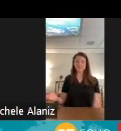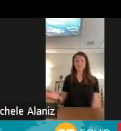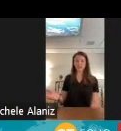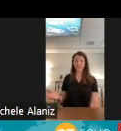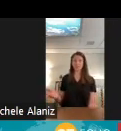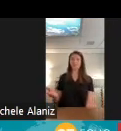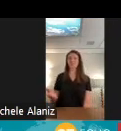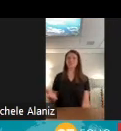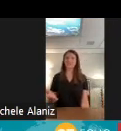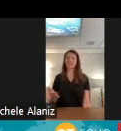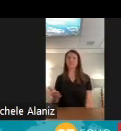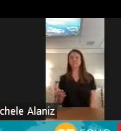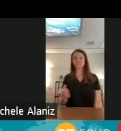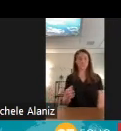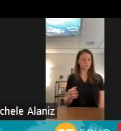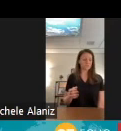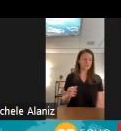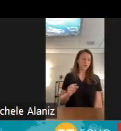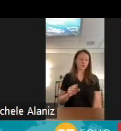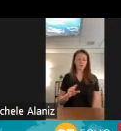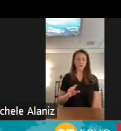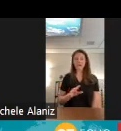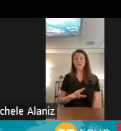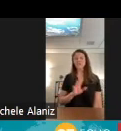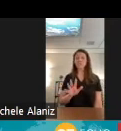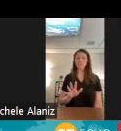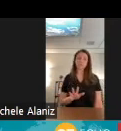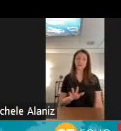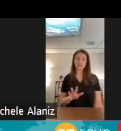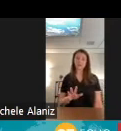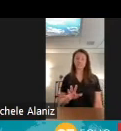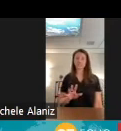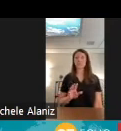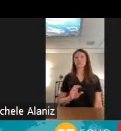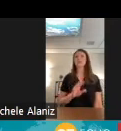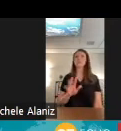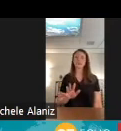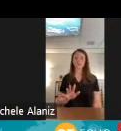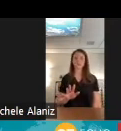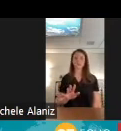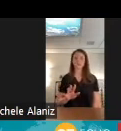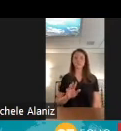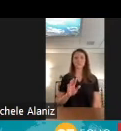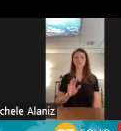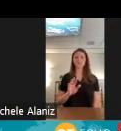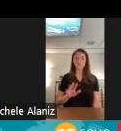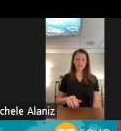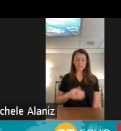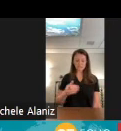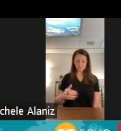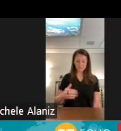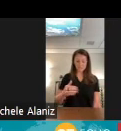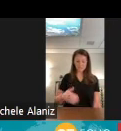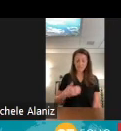characteristic of cognitive training intervention would be where you have a computer application or a phone application, and the